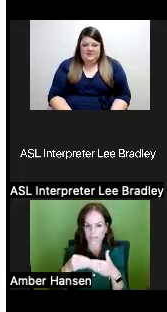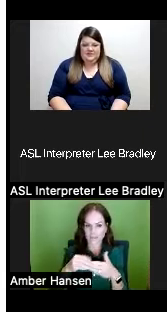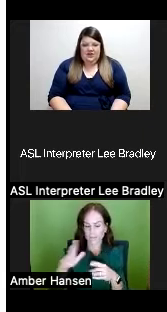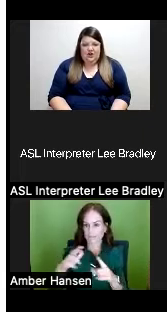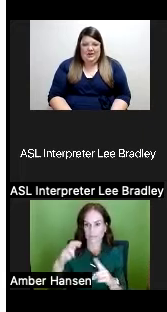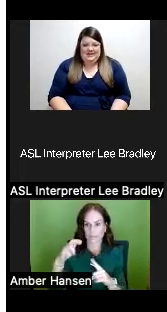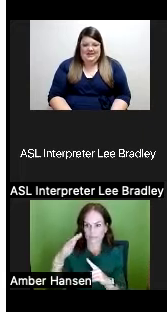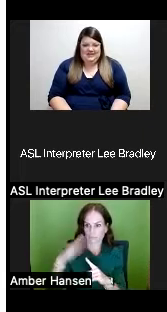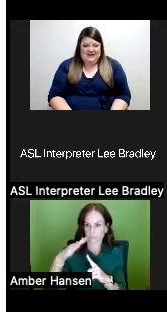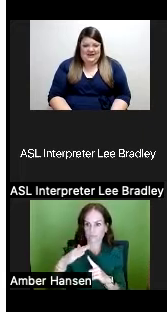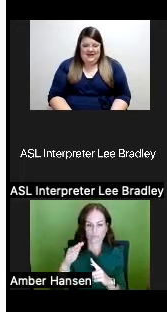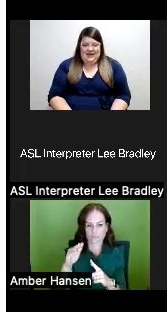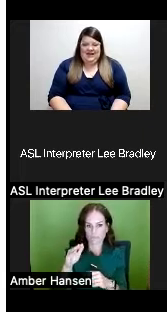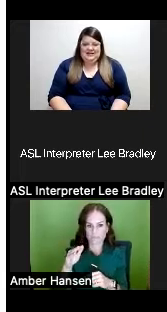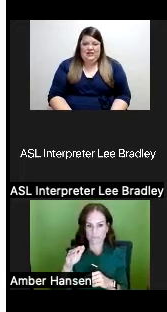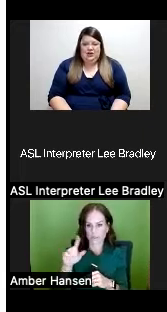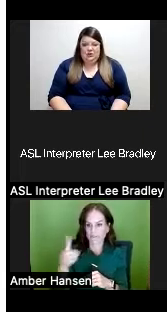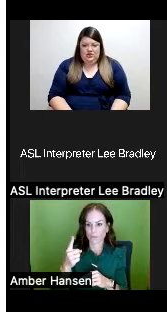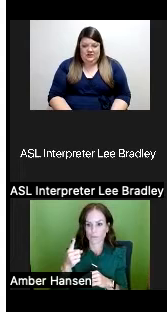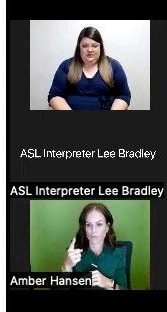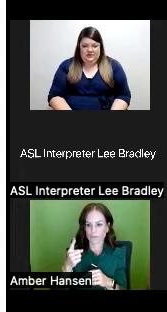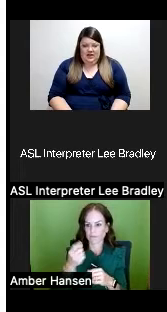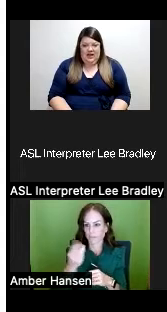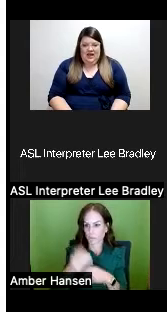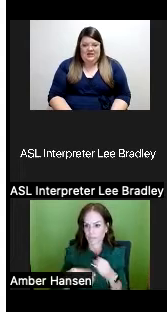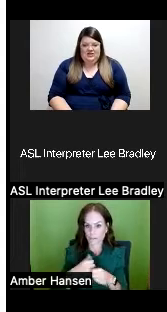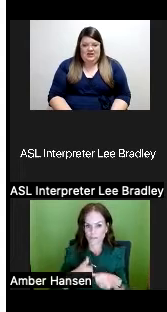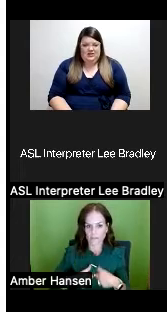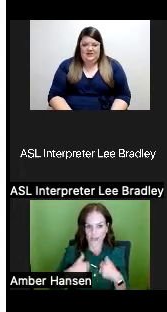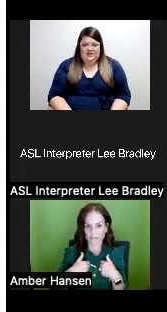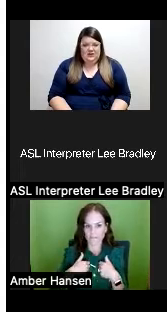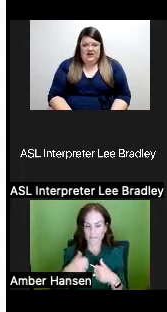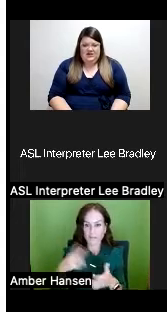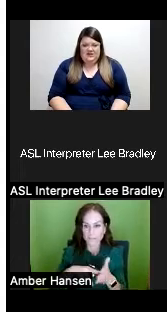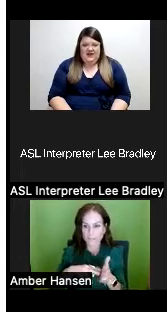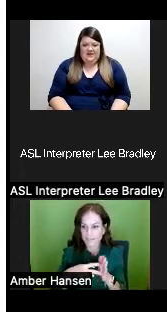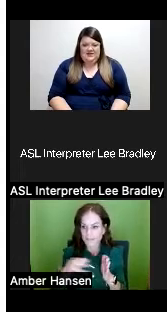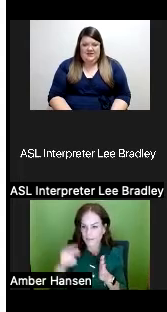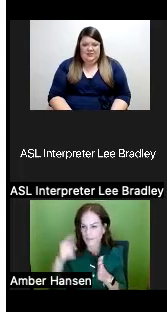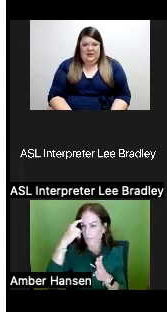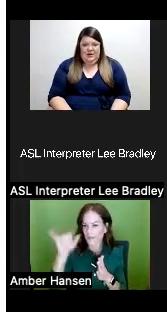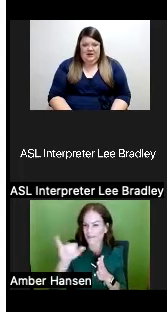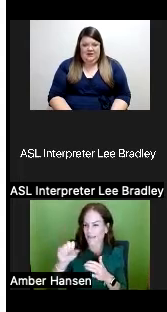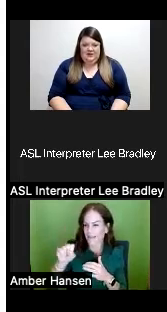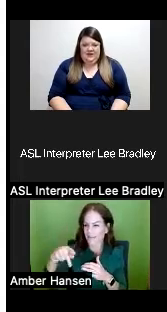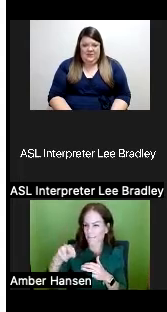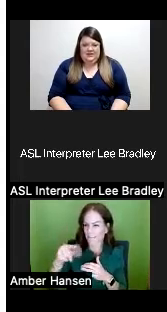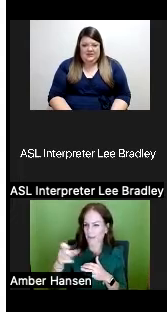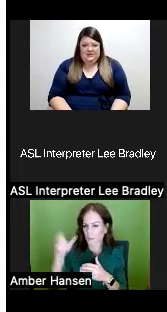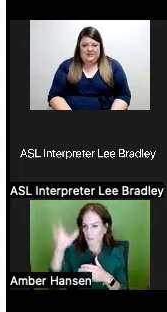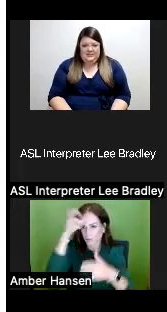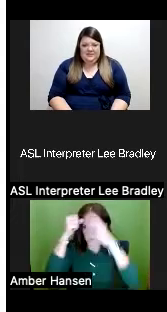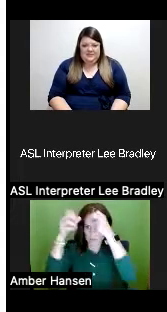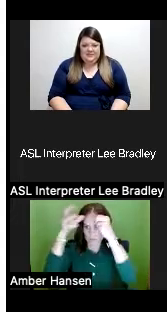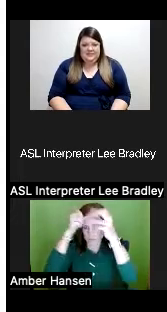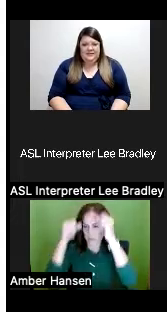First, neuroplasticity is huge. During those first few years of life, it's a big part of development.